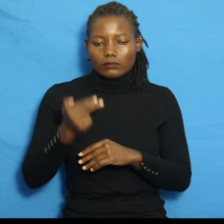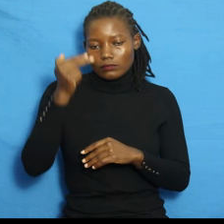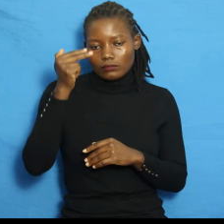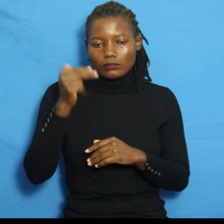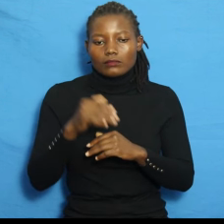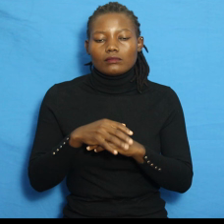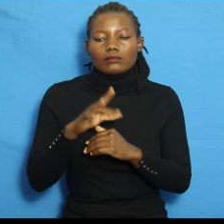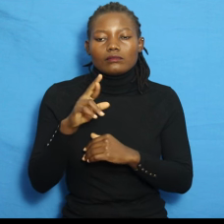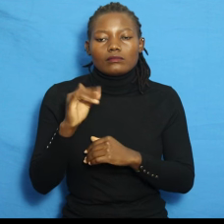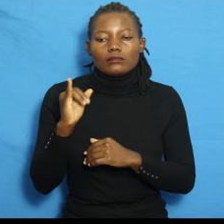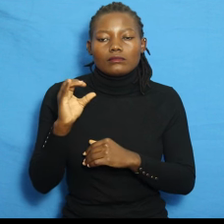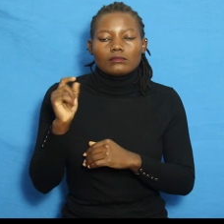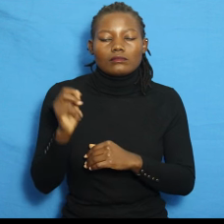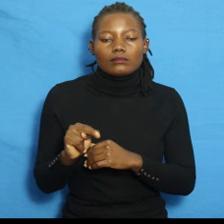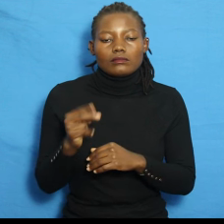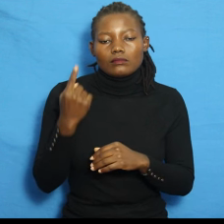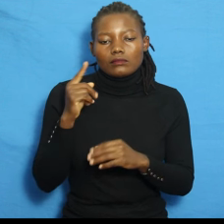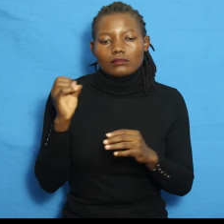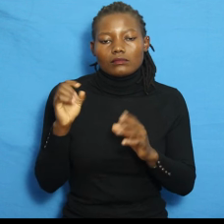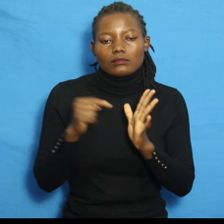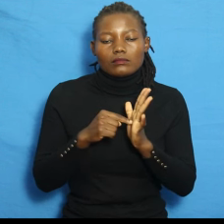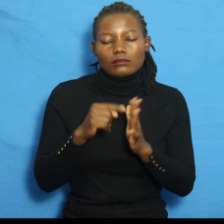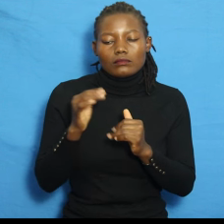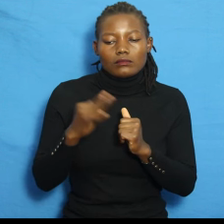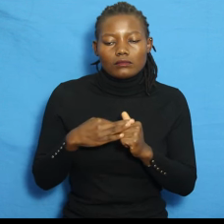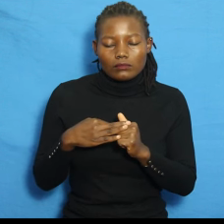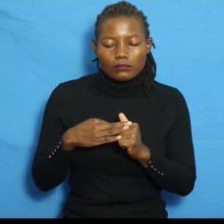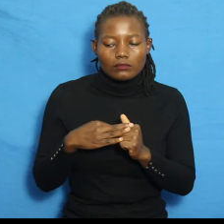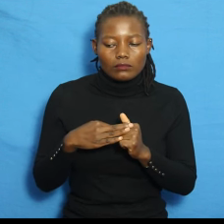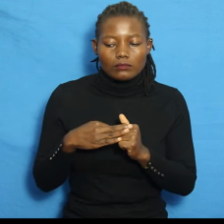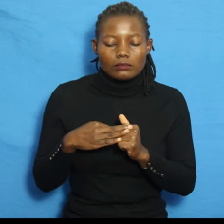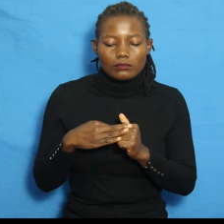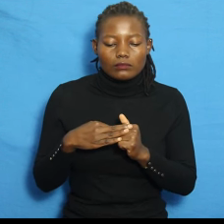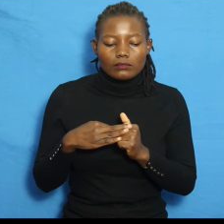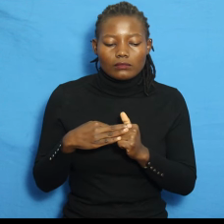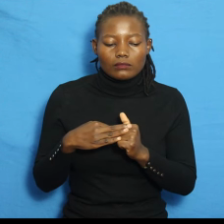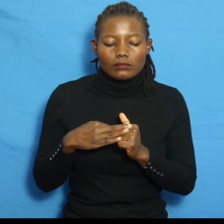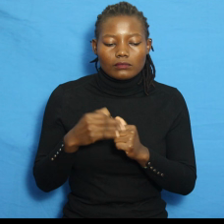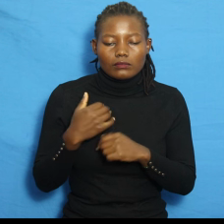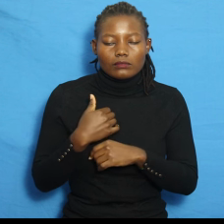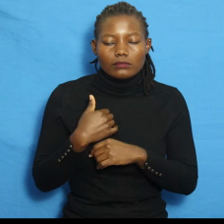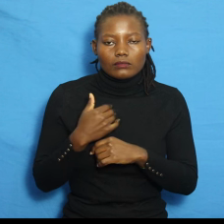that the person with a higher coefficient of friction of